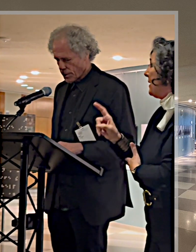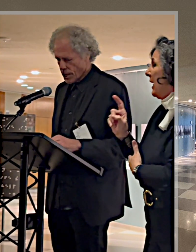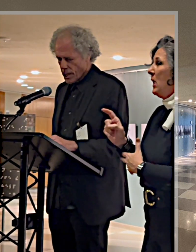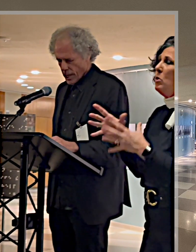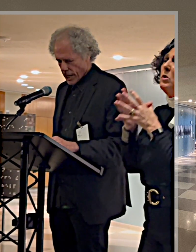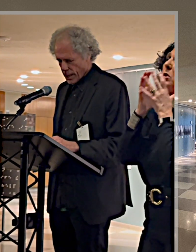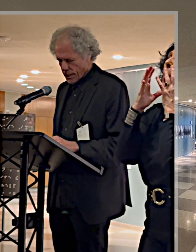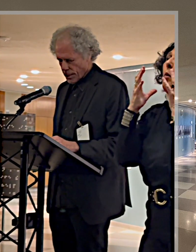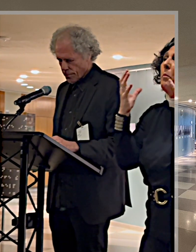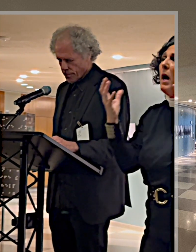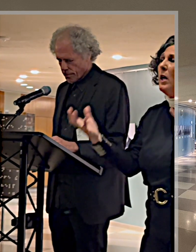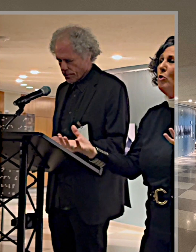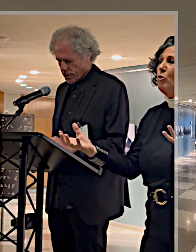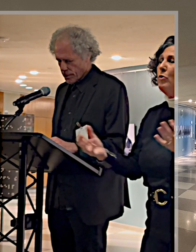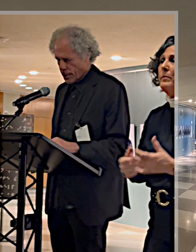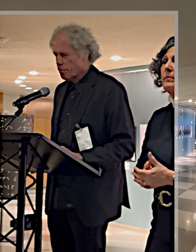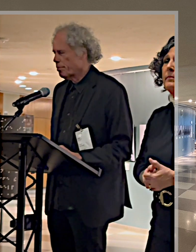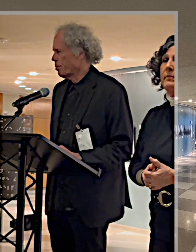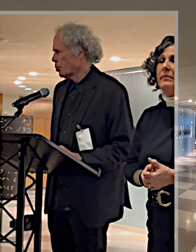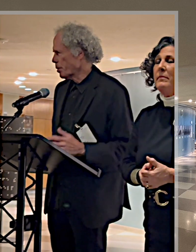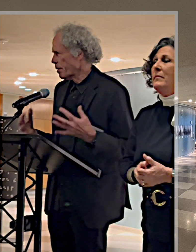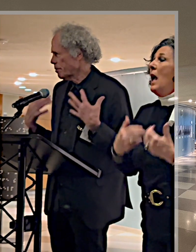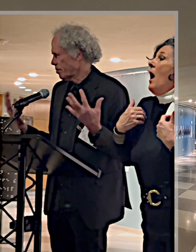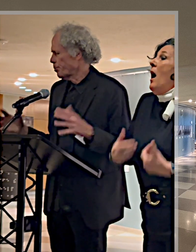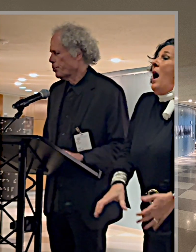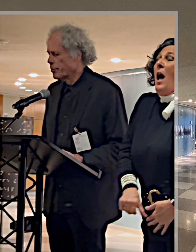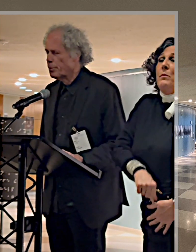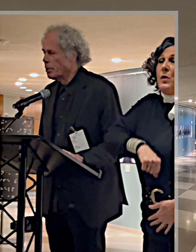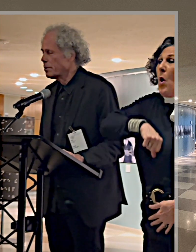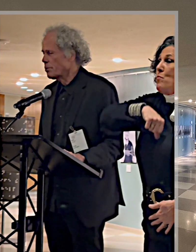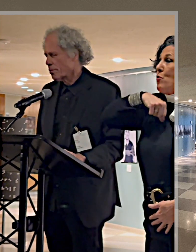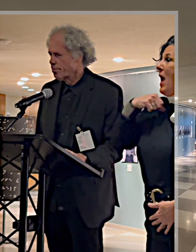much. And I'm so proud